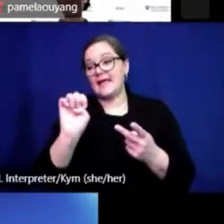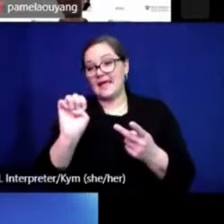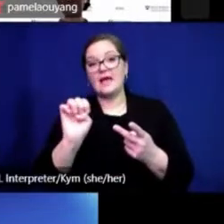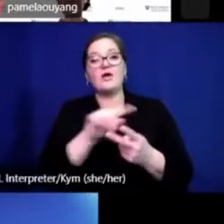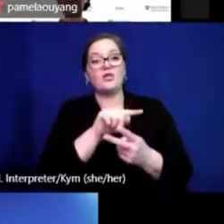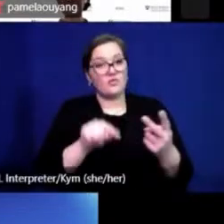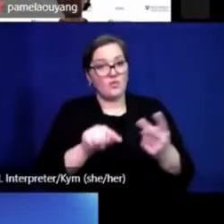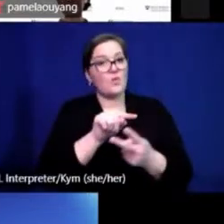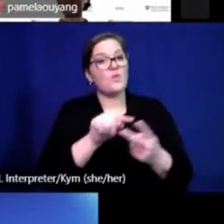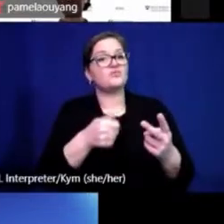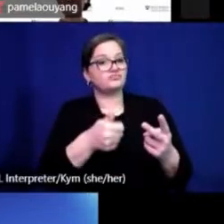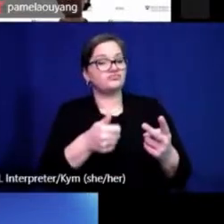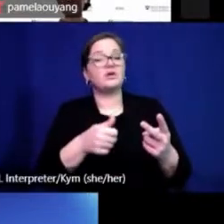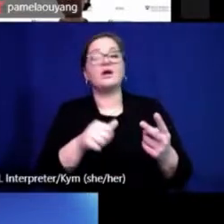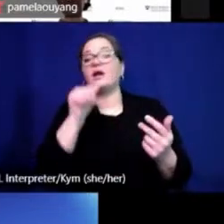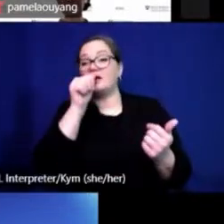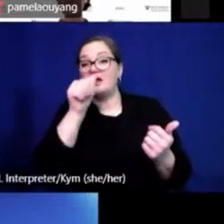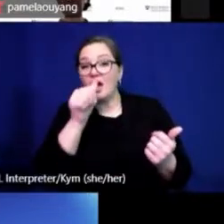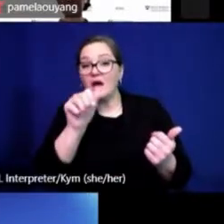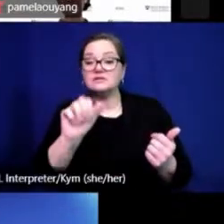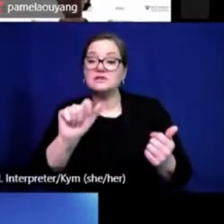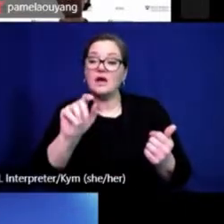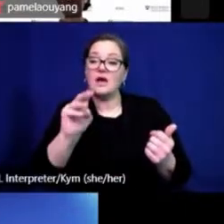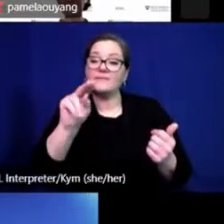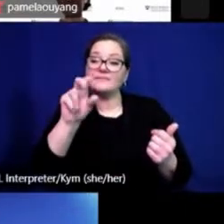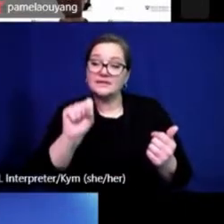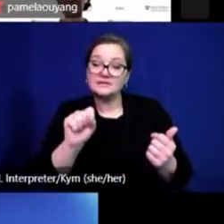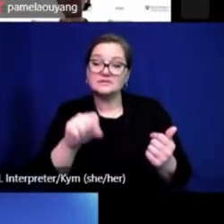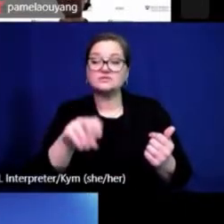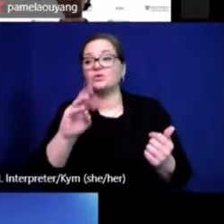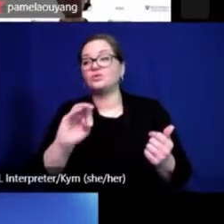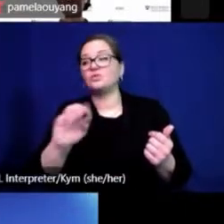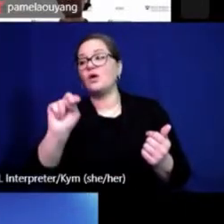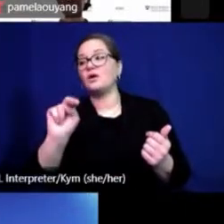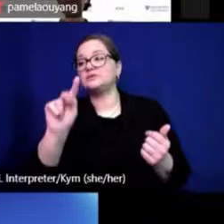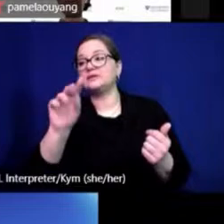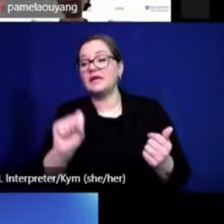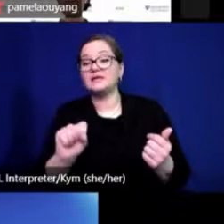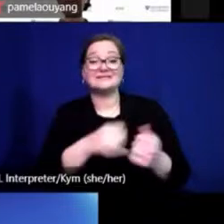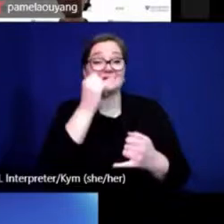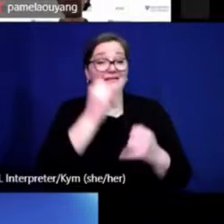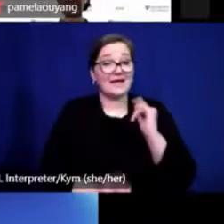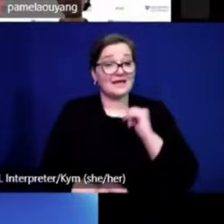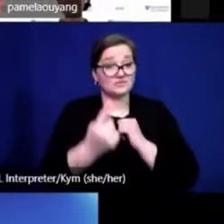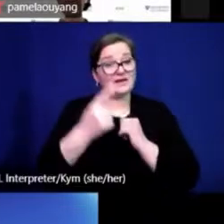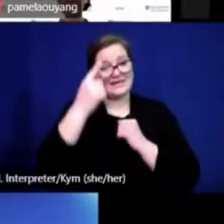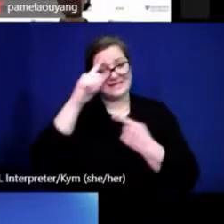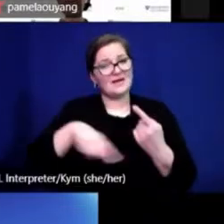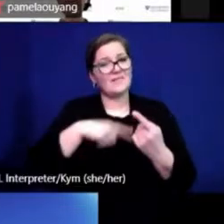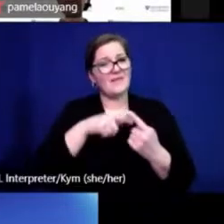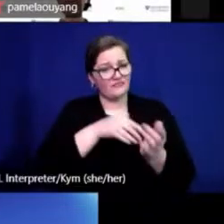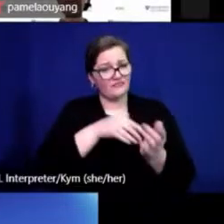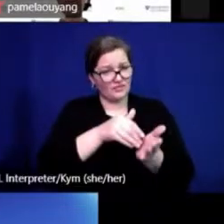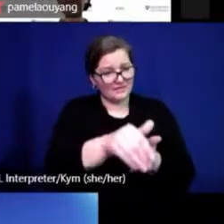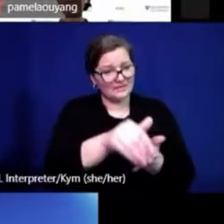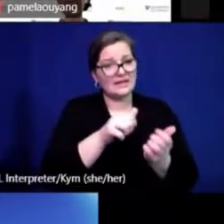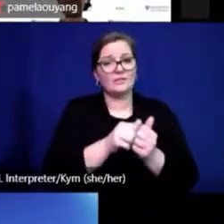foods. Nuts like almonds or walnuts. And then the last one that I think about a lot when I think